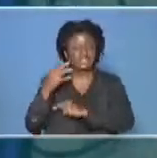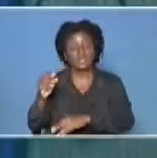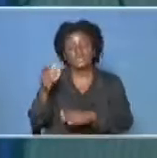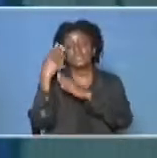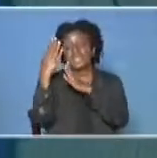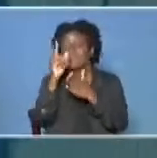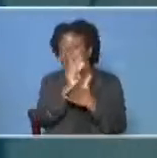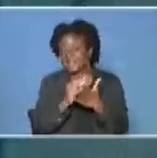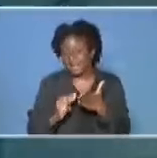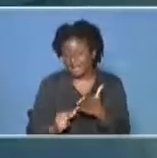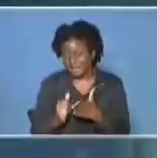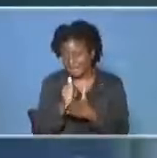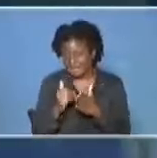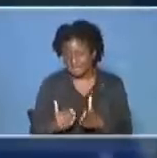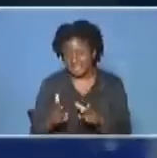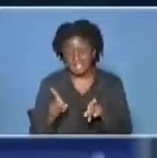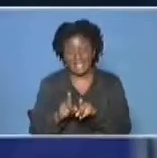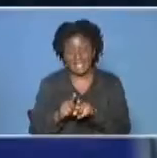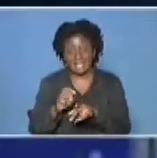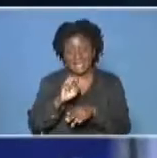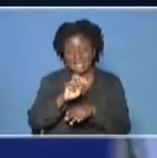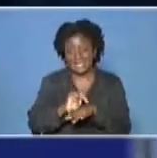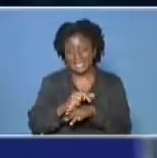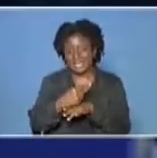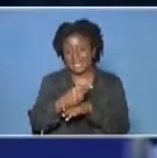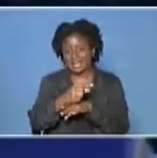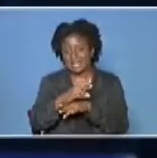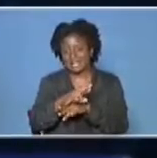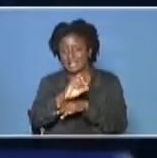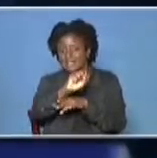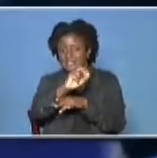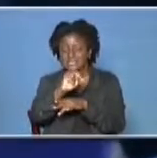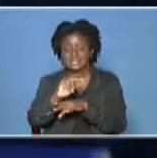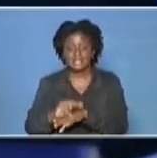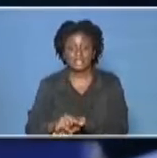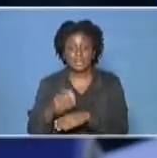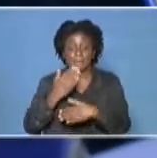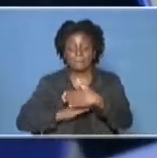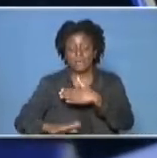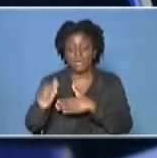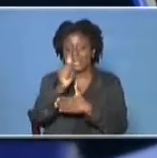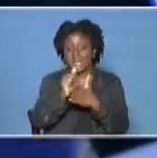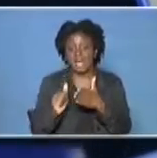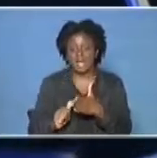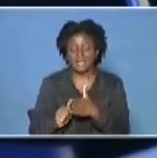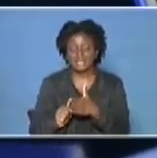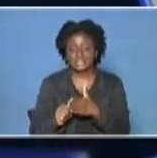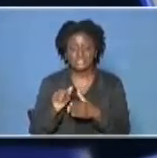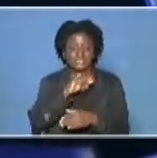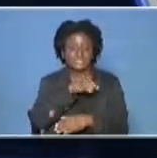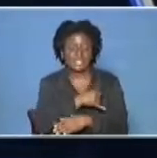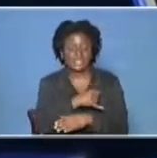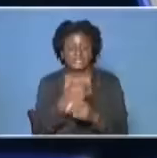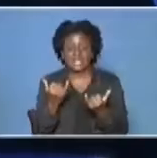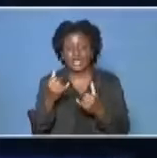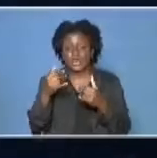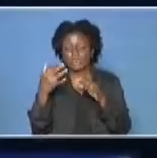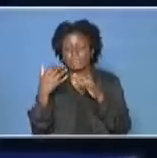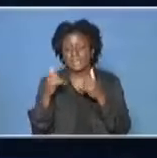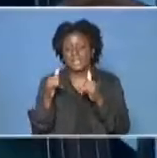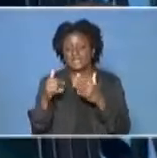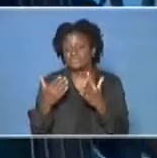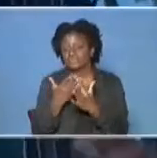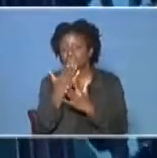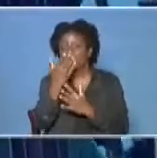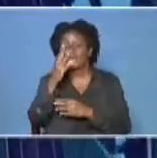artists like Angliston-born jazz artist Kifton Jellin, who now plays in renowned concert halls throughout